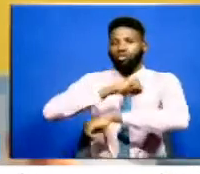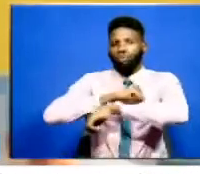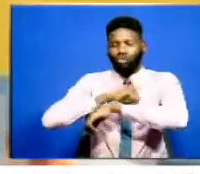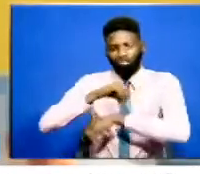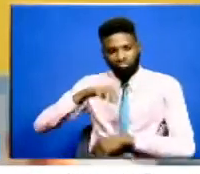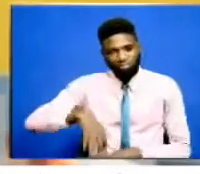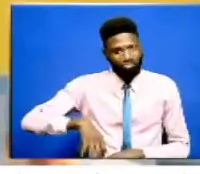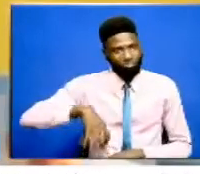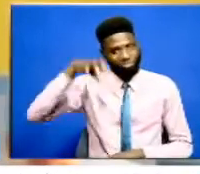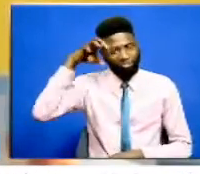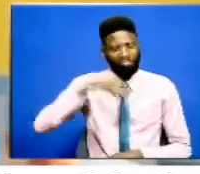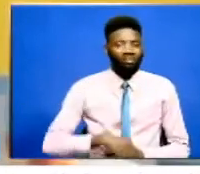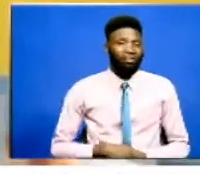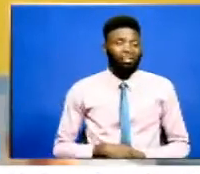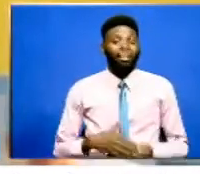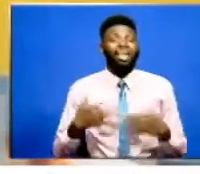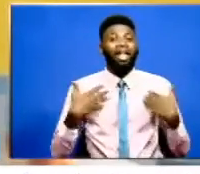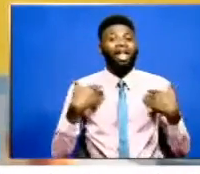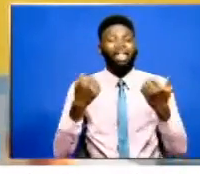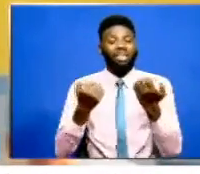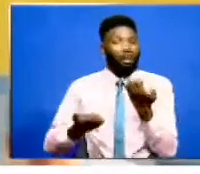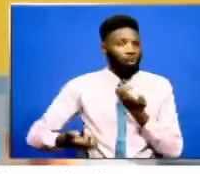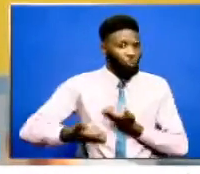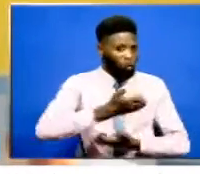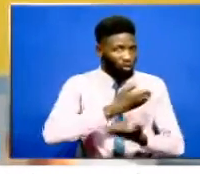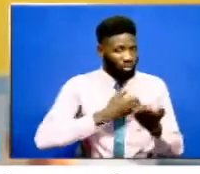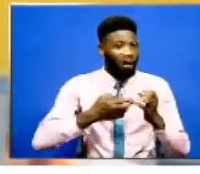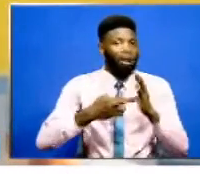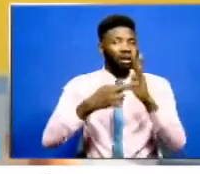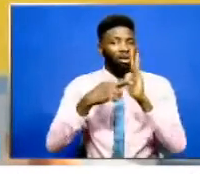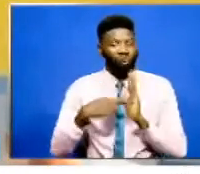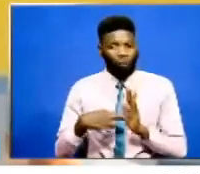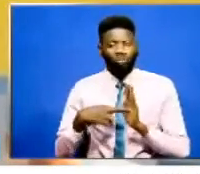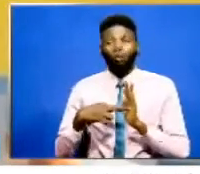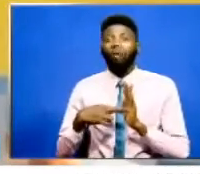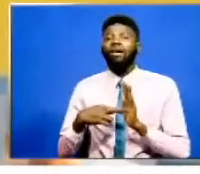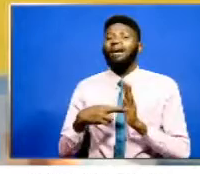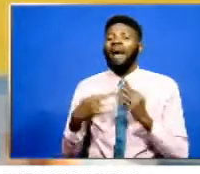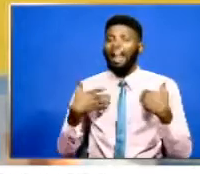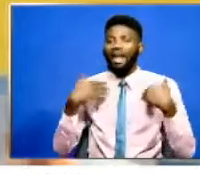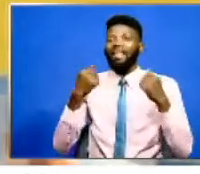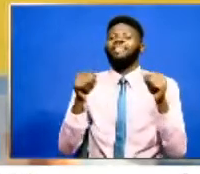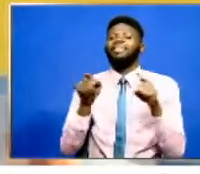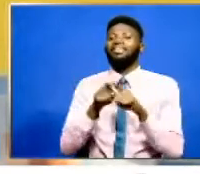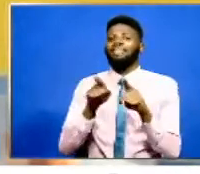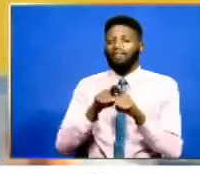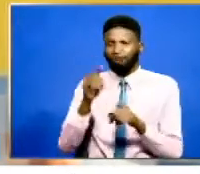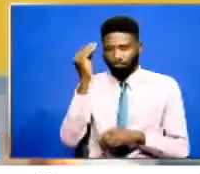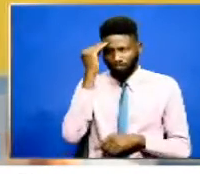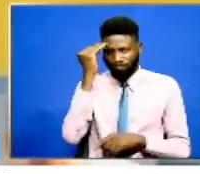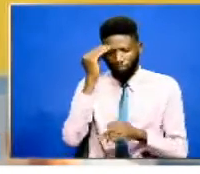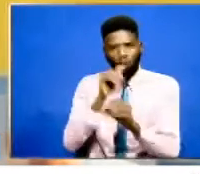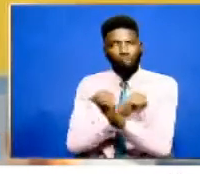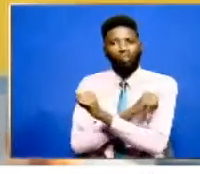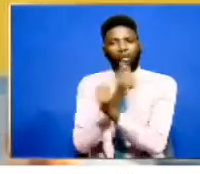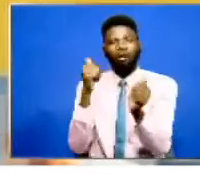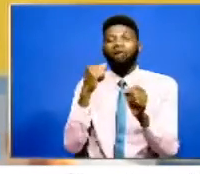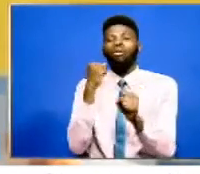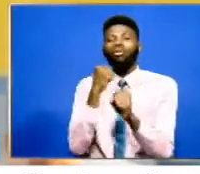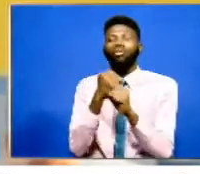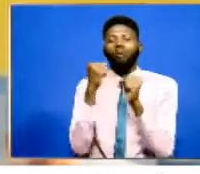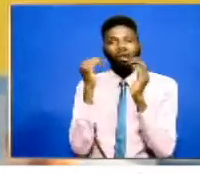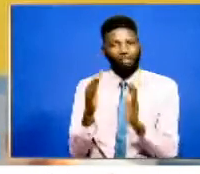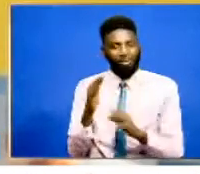economy requires healthy and educated workers, especially as we look forward to the